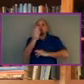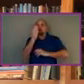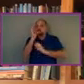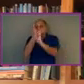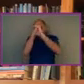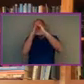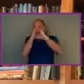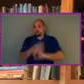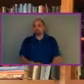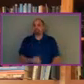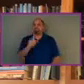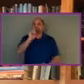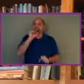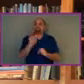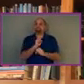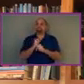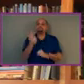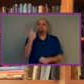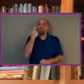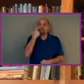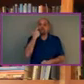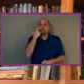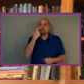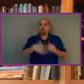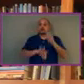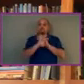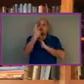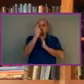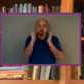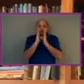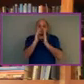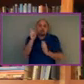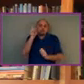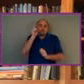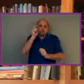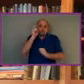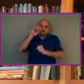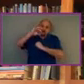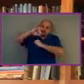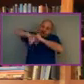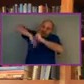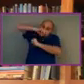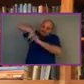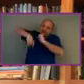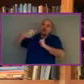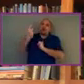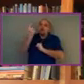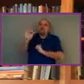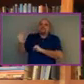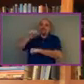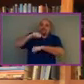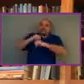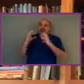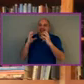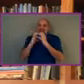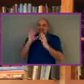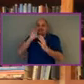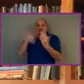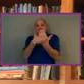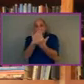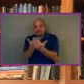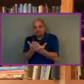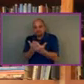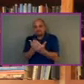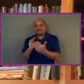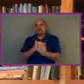fact, recently we discovered a small moon around one of our Trojan targets that we're going to. Our